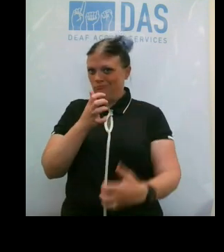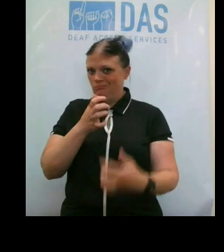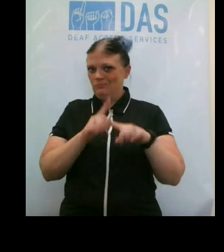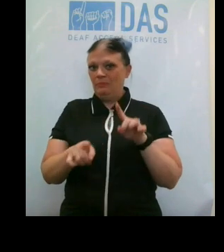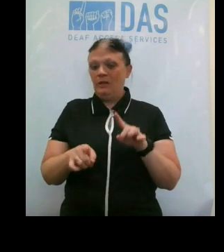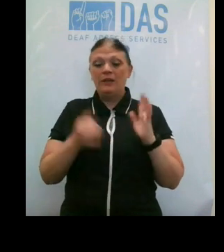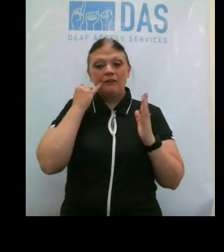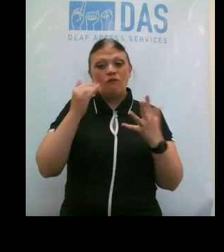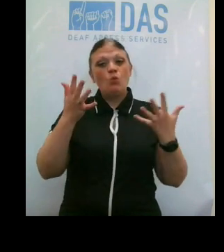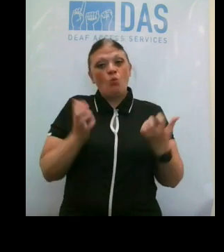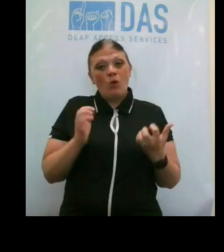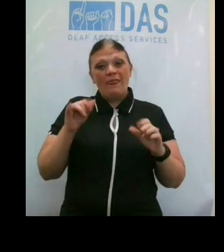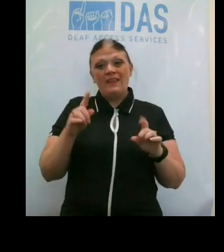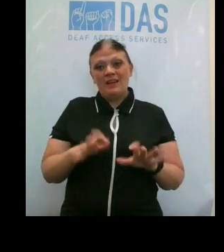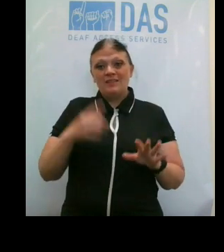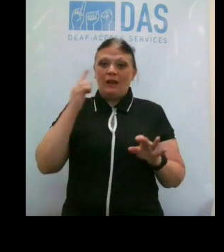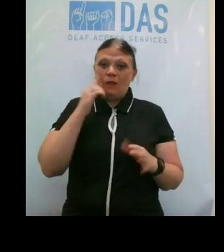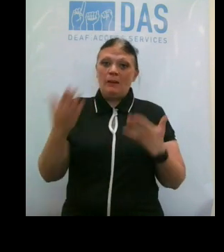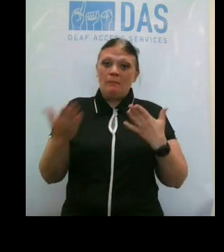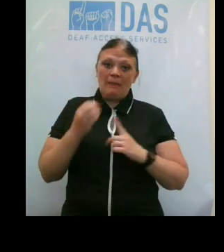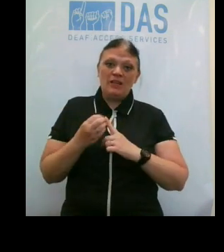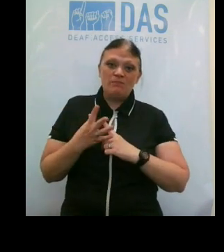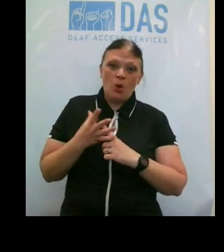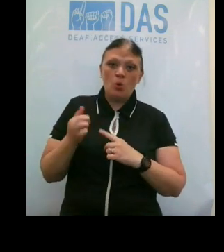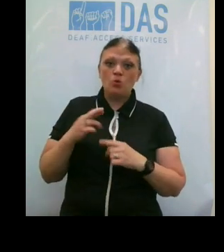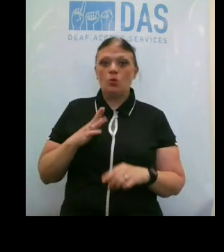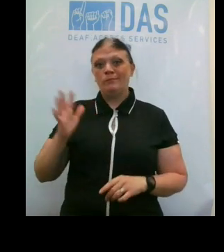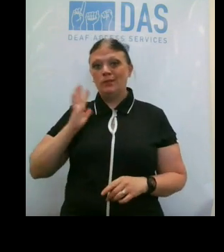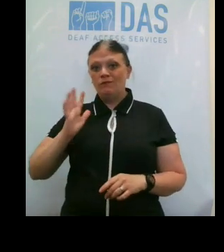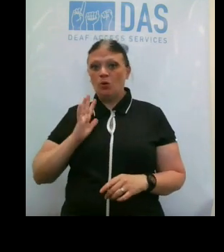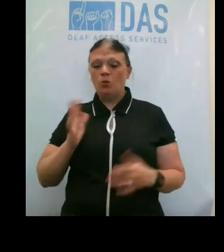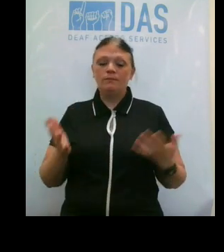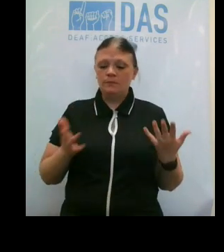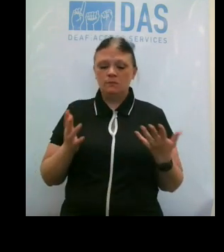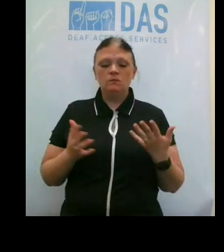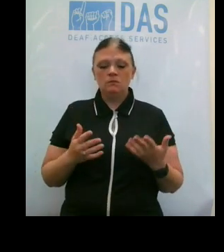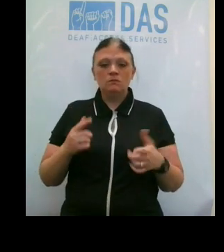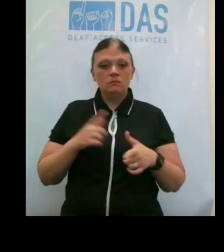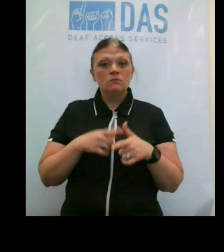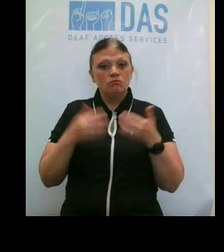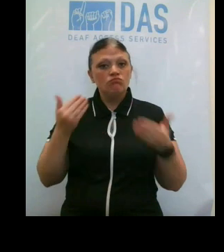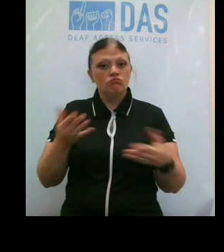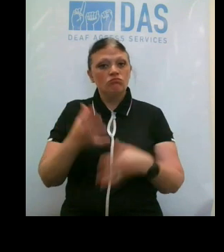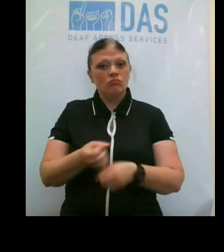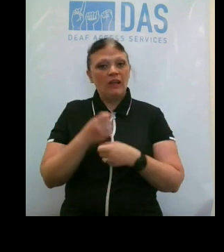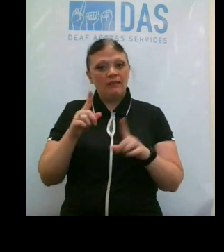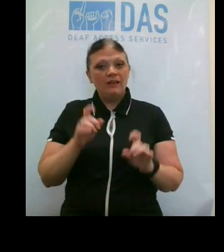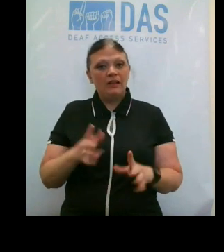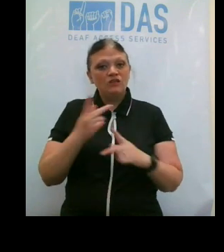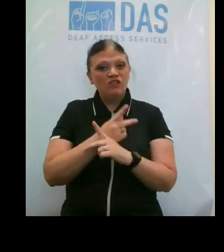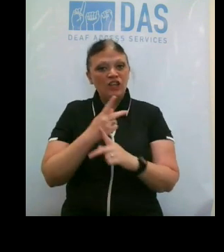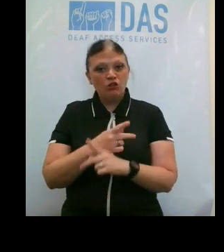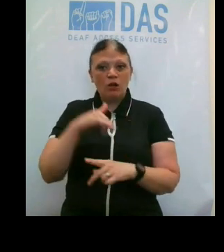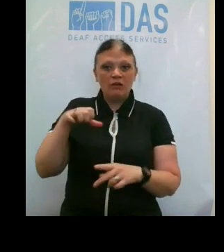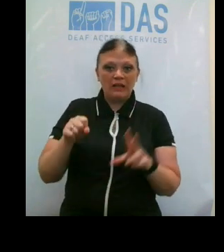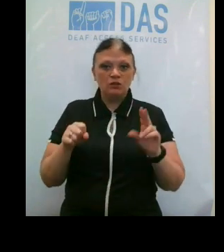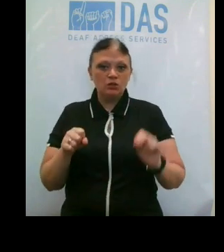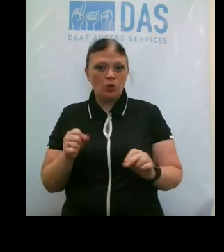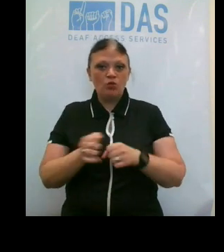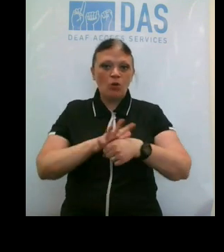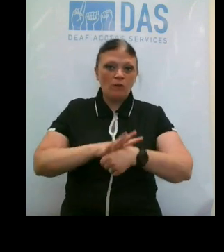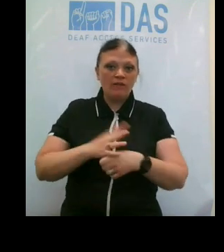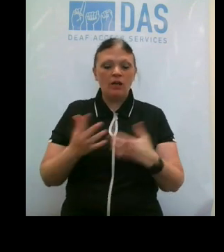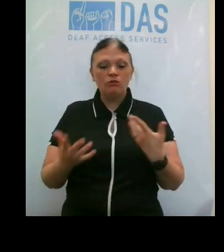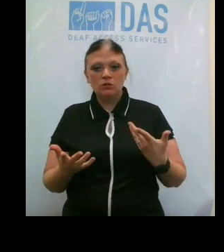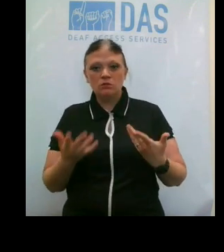antibody test and you think that you may have been exposed or had it in the past, you should get an antibody test to figure out if you did have the coronavirus and